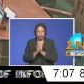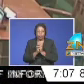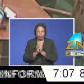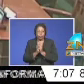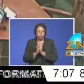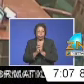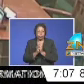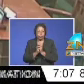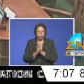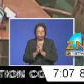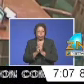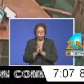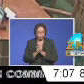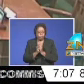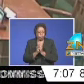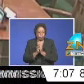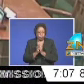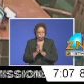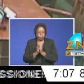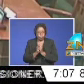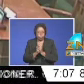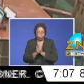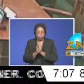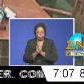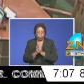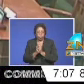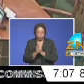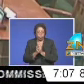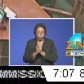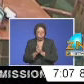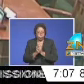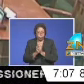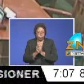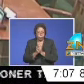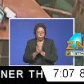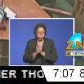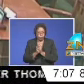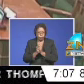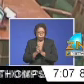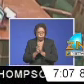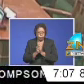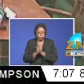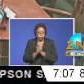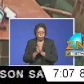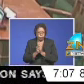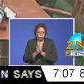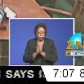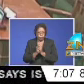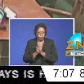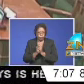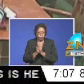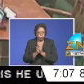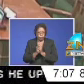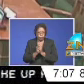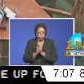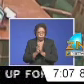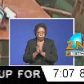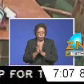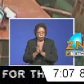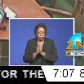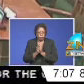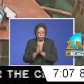of the Bahamas, along with the Honourable Member for Southern Shores, the Leader of Government Business in the